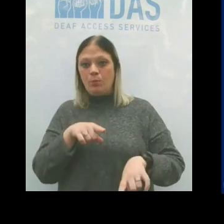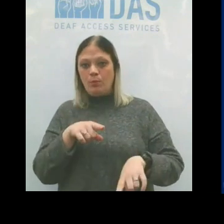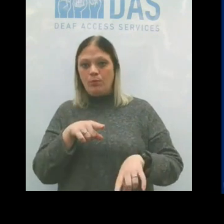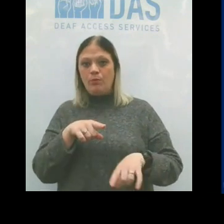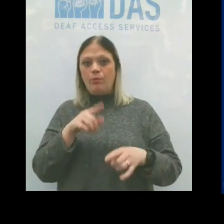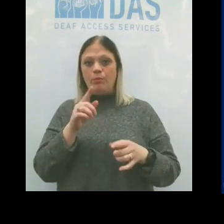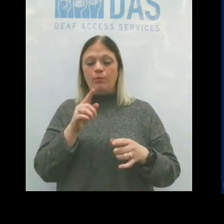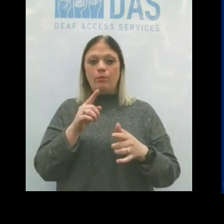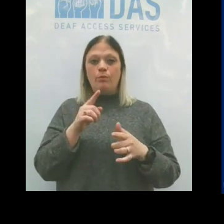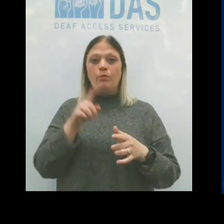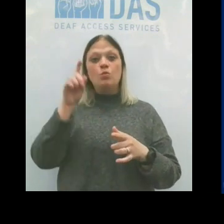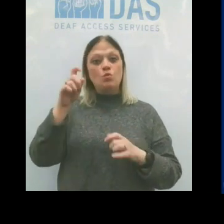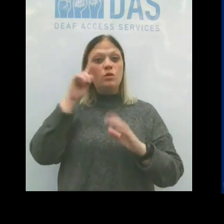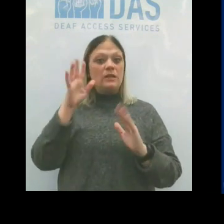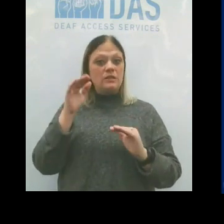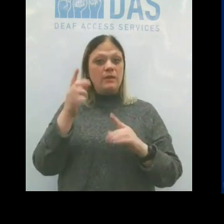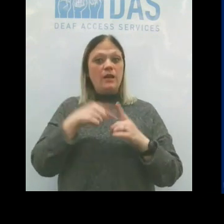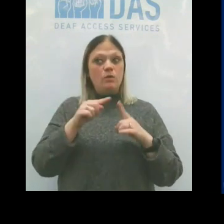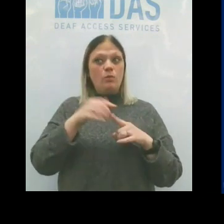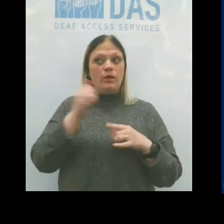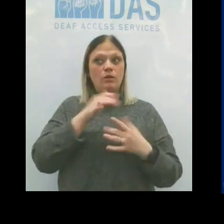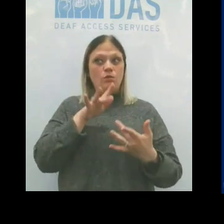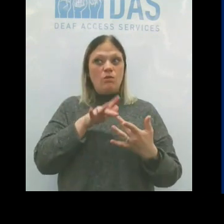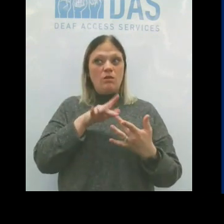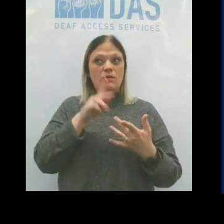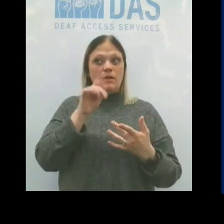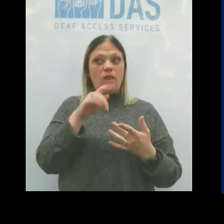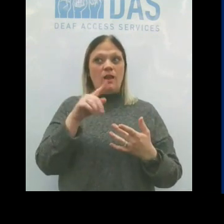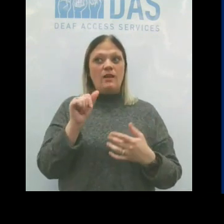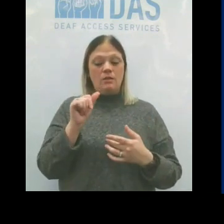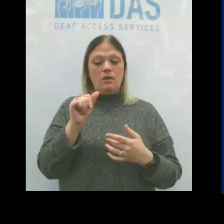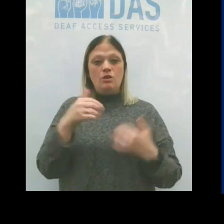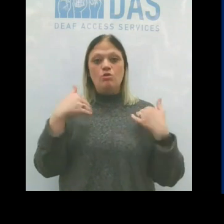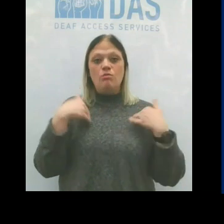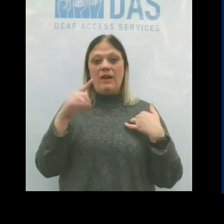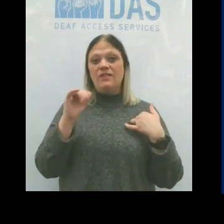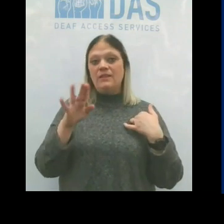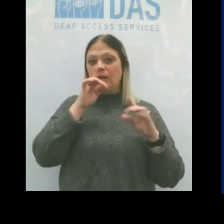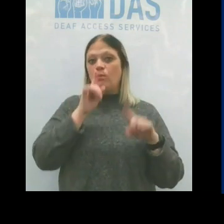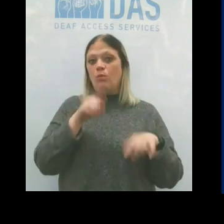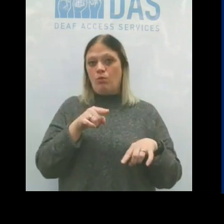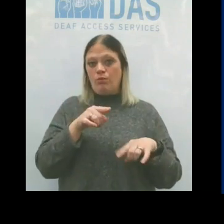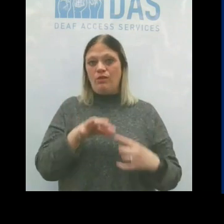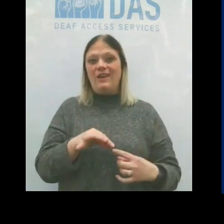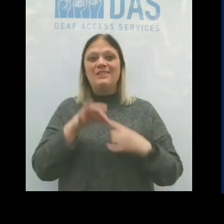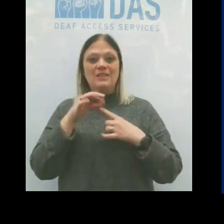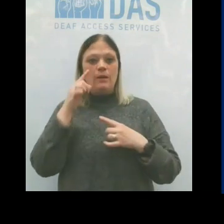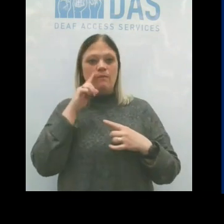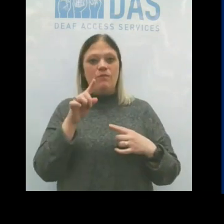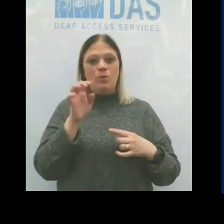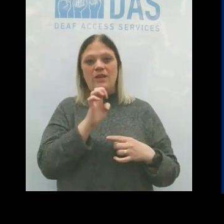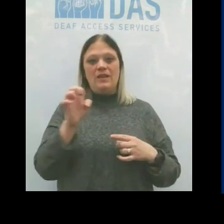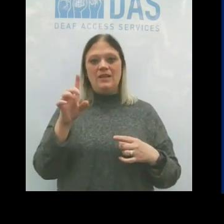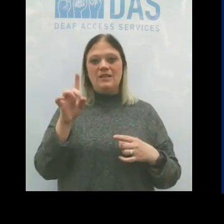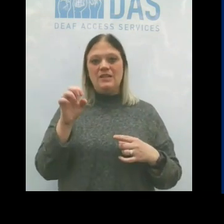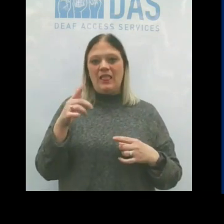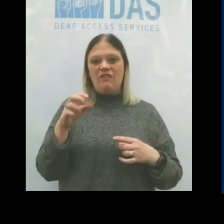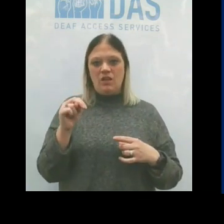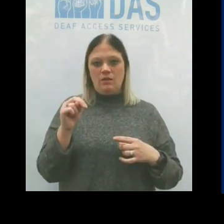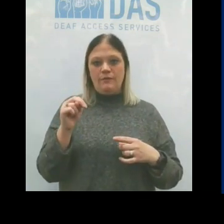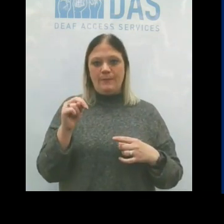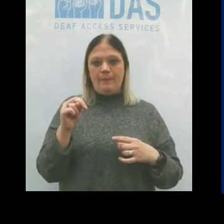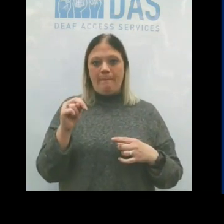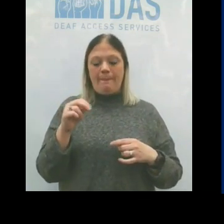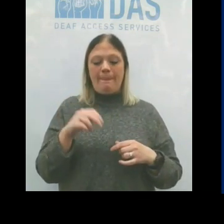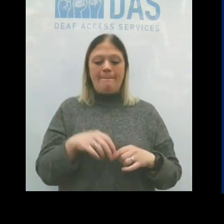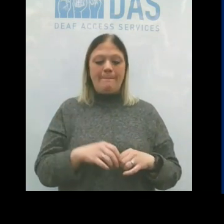you should be expecting that when you contact Kaleida to have a laboratory order, except for the East Delavan site. And